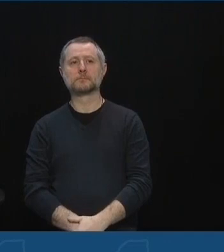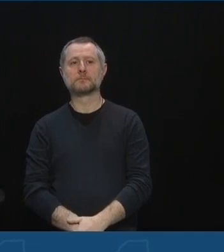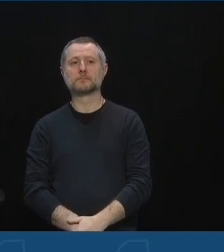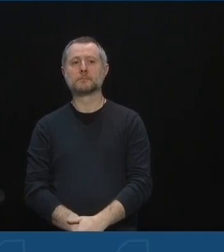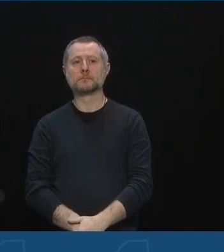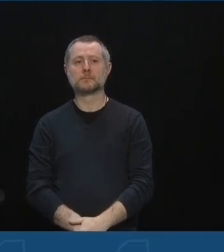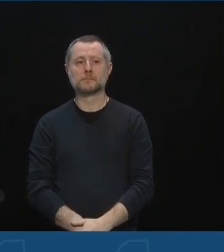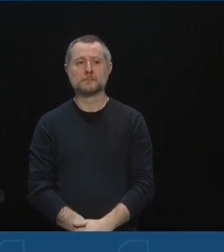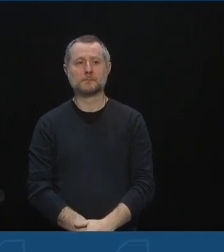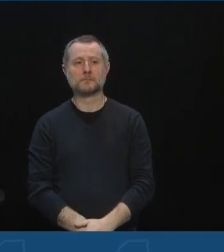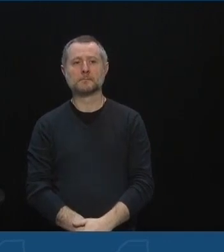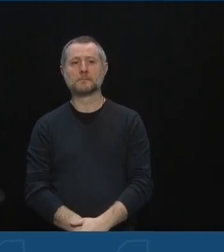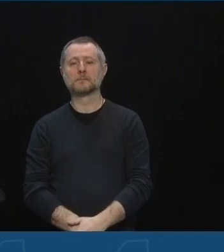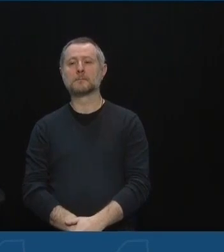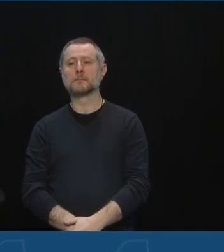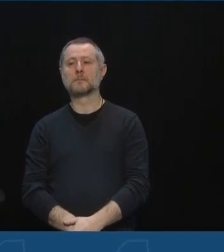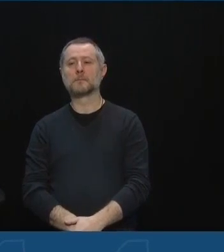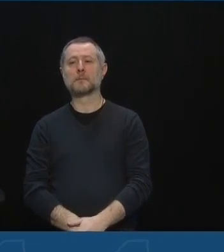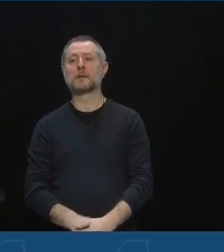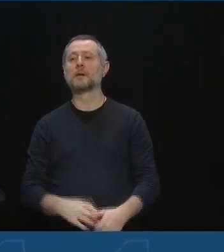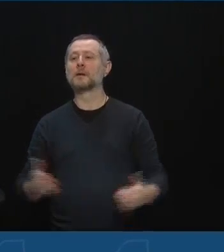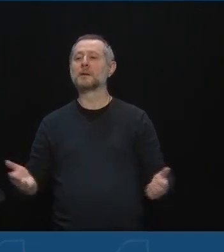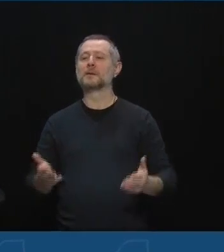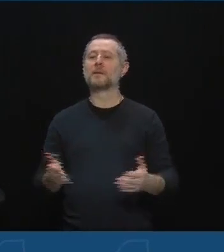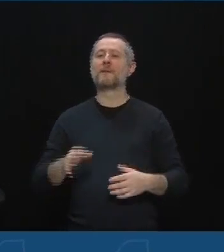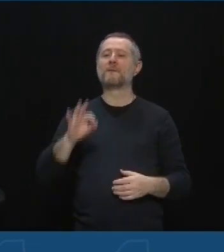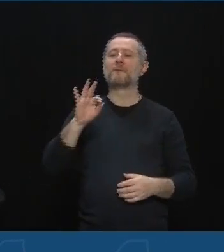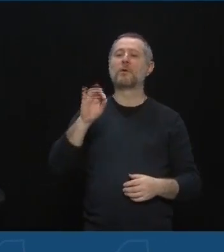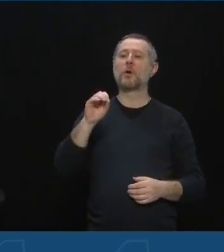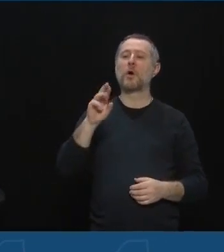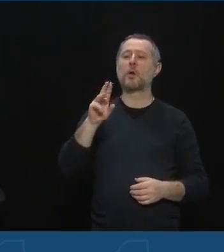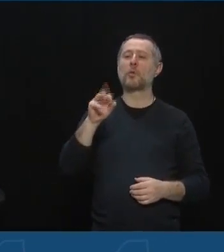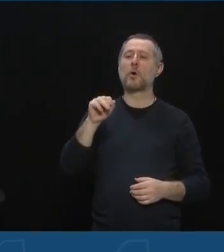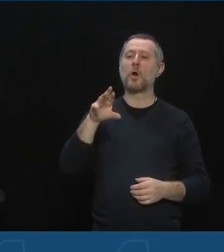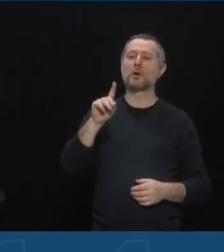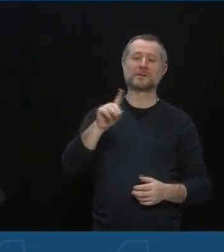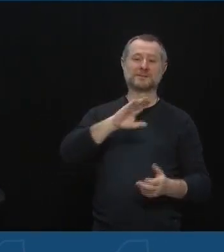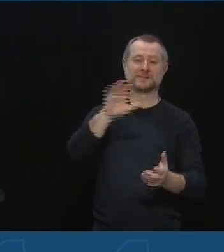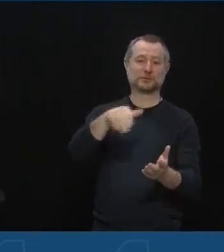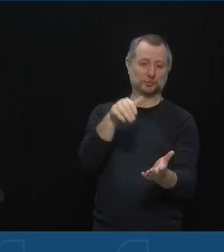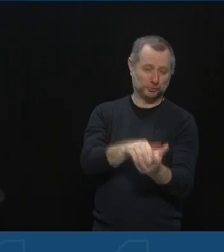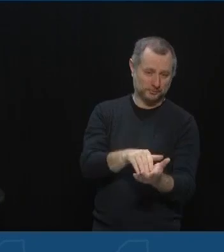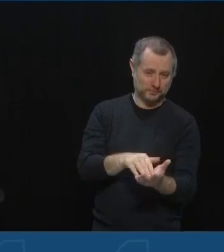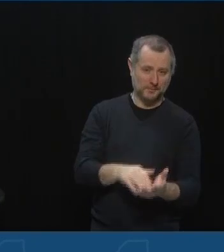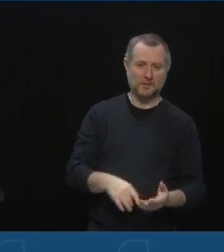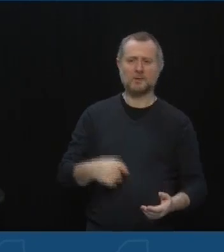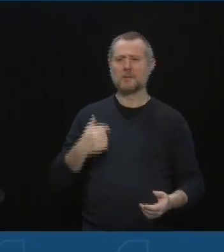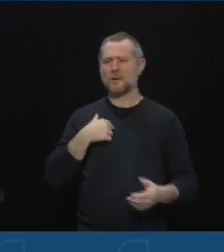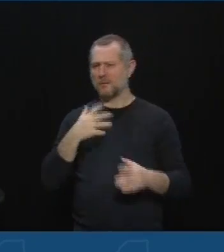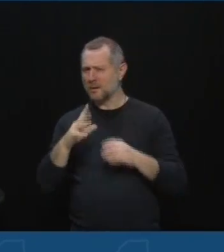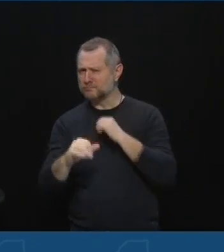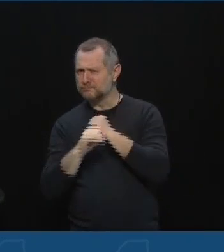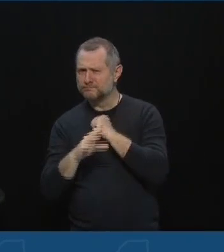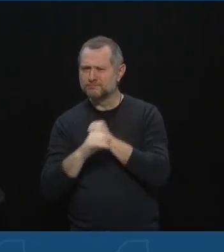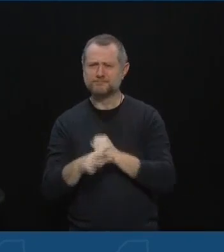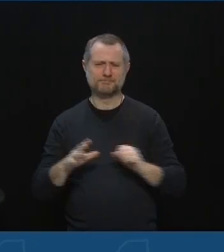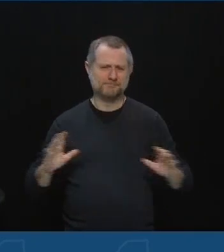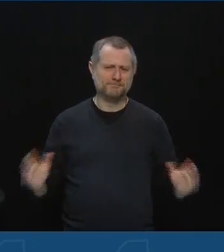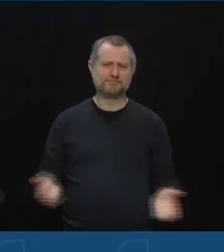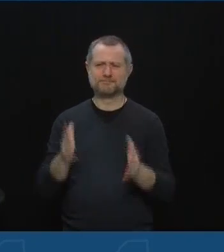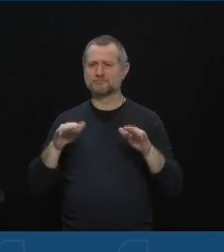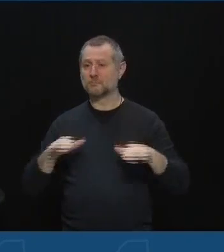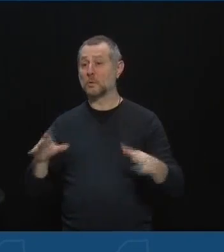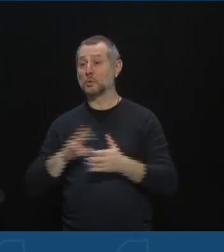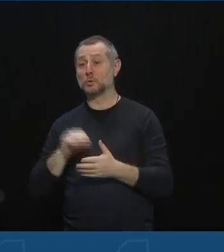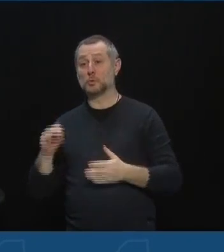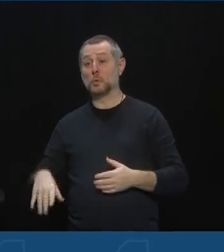as I mentioned, the Ford Center right here, let's get the word out to students. I want to make sure that we're helping spread the word that we'll be taking students in a very